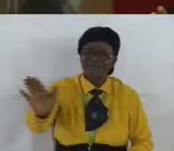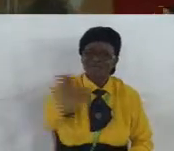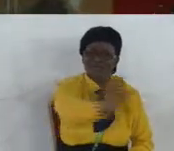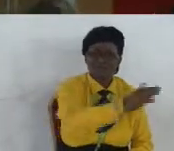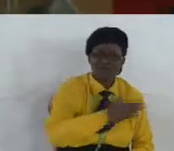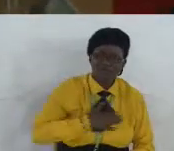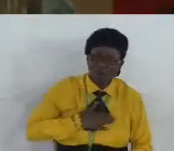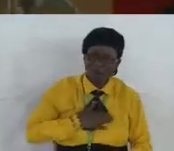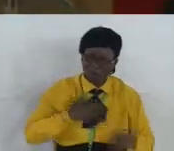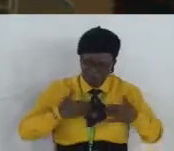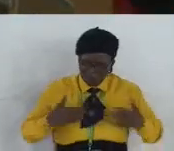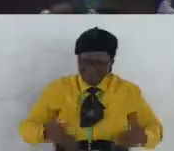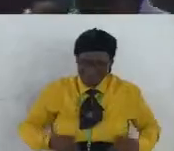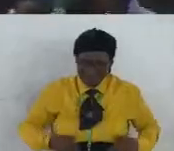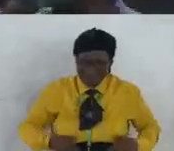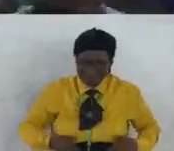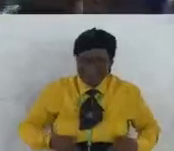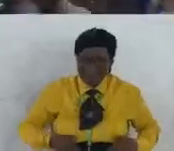is over now.